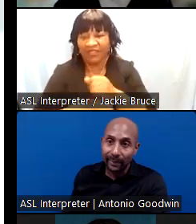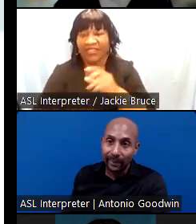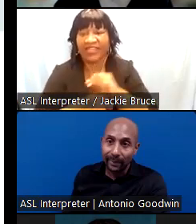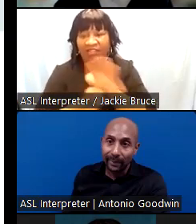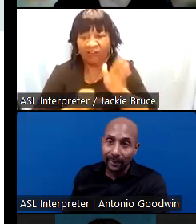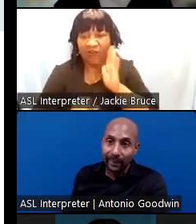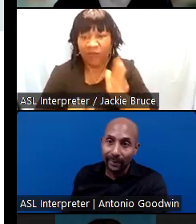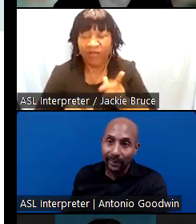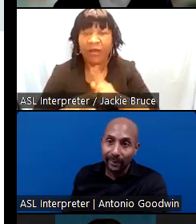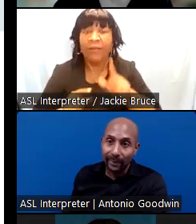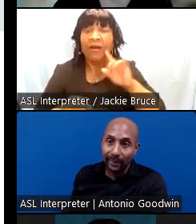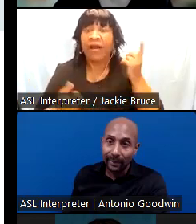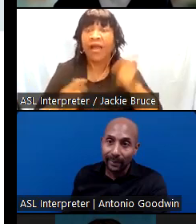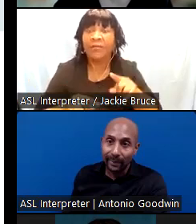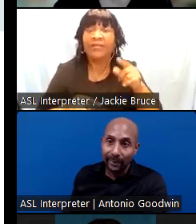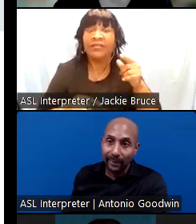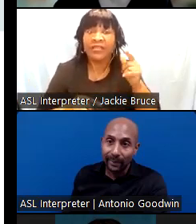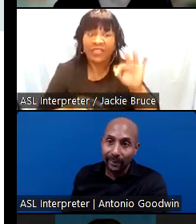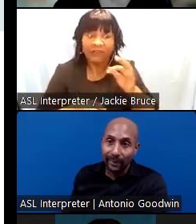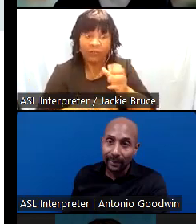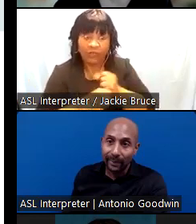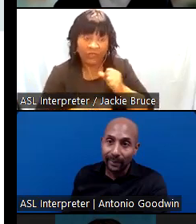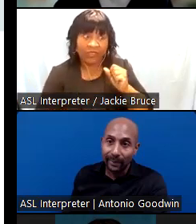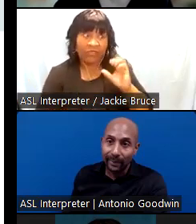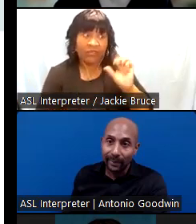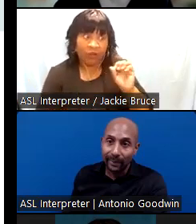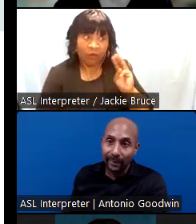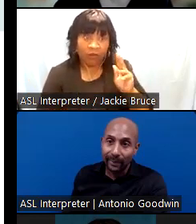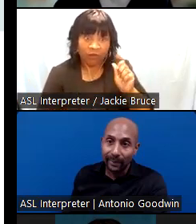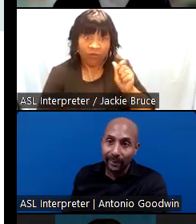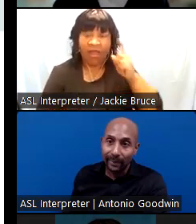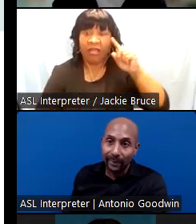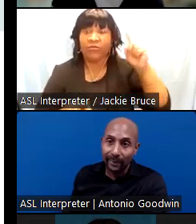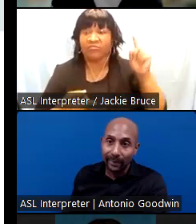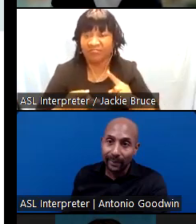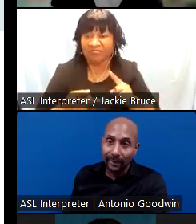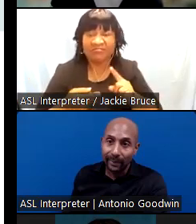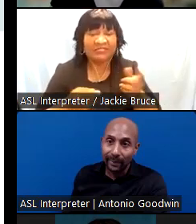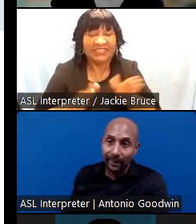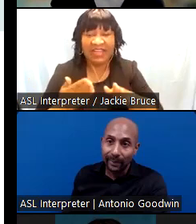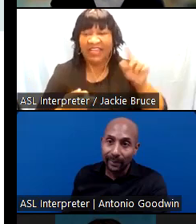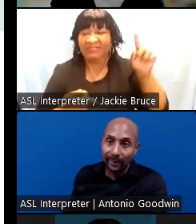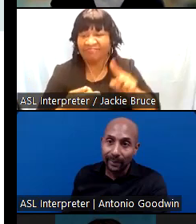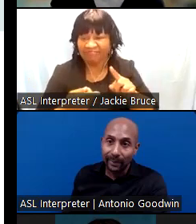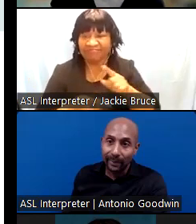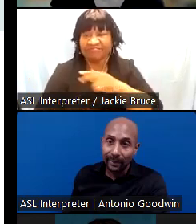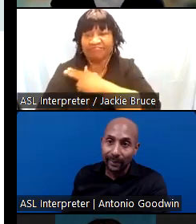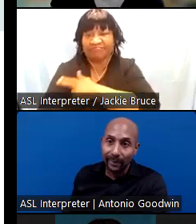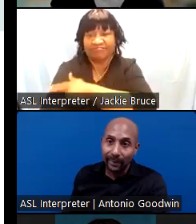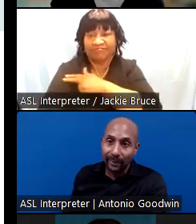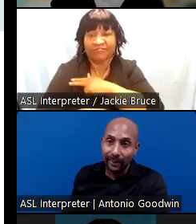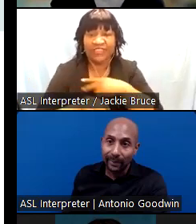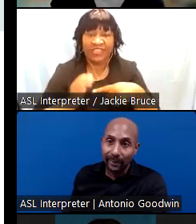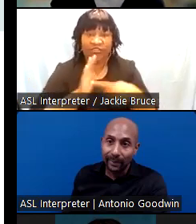be much less likely to be hospitalized or die or have long COVID. And so here are some examples of